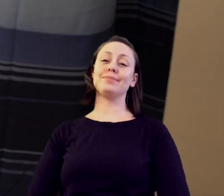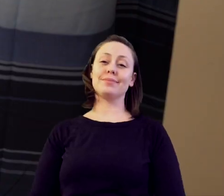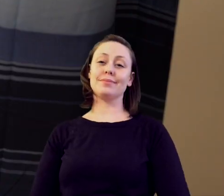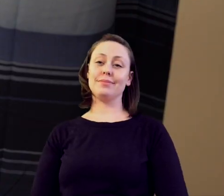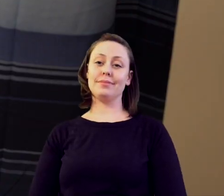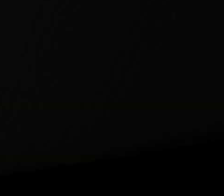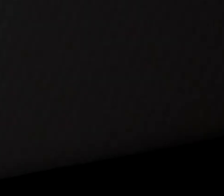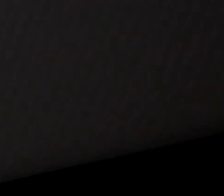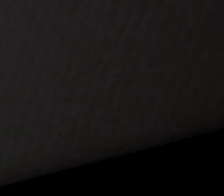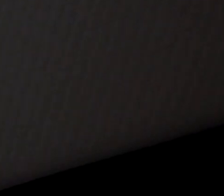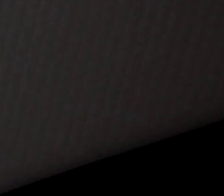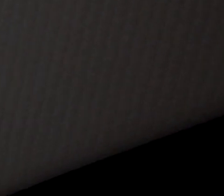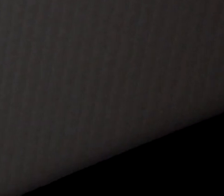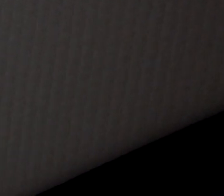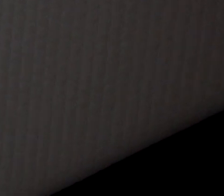Night.